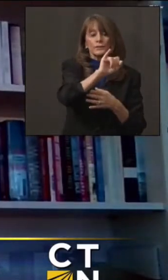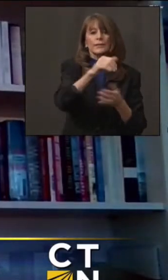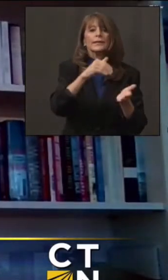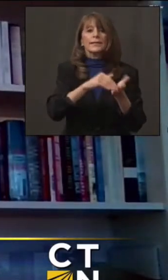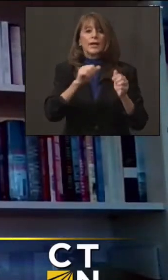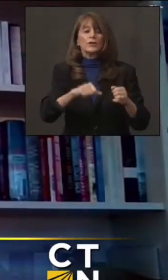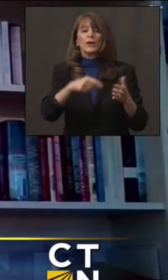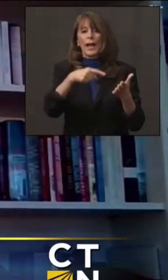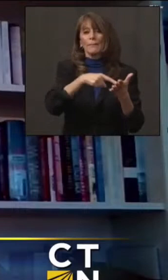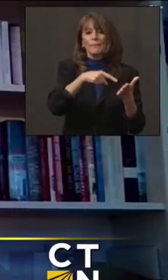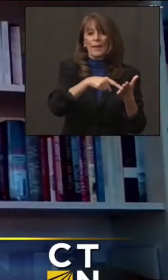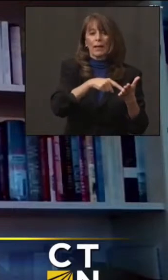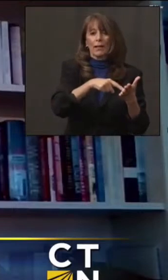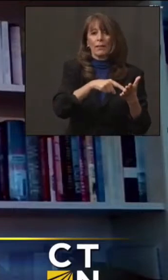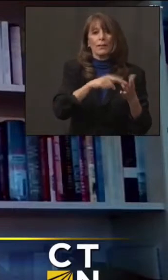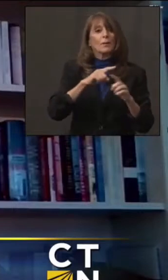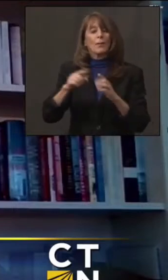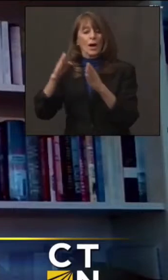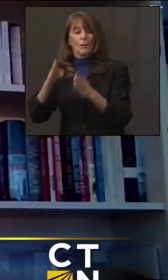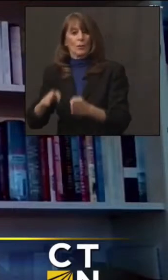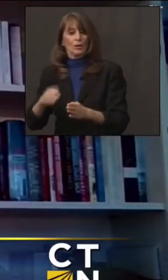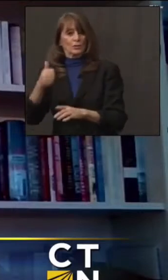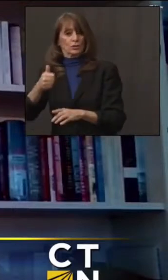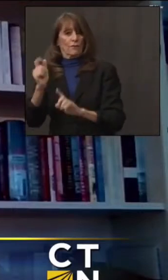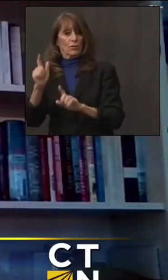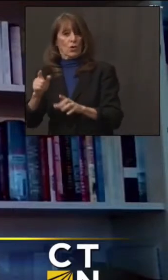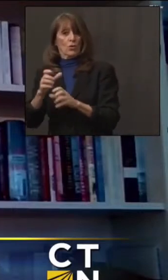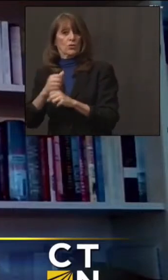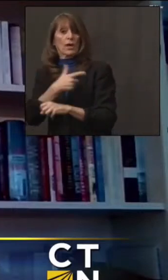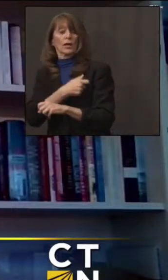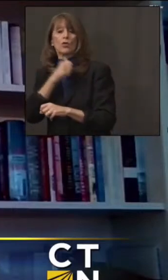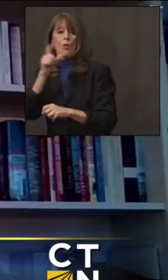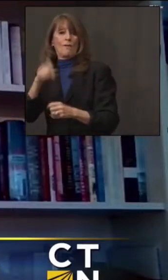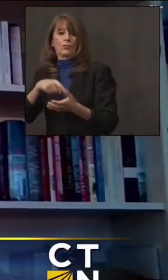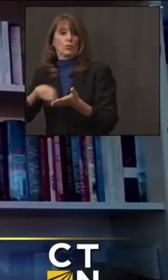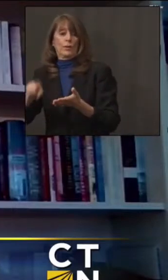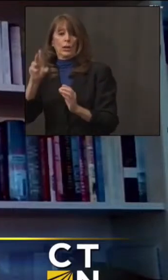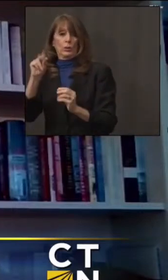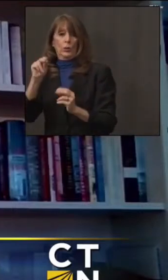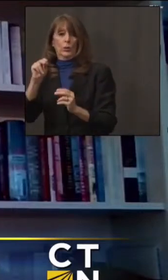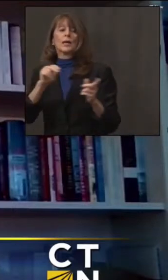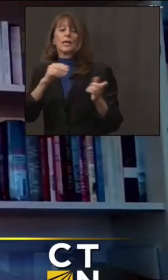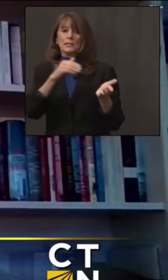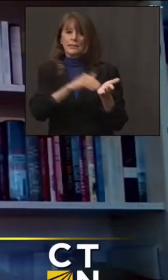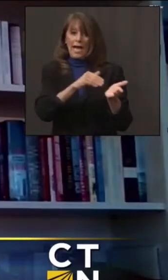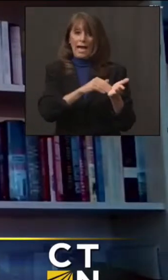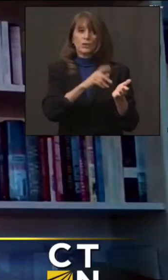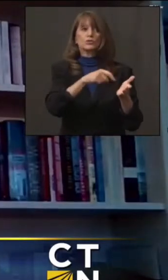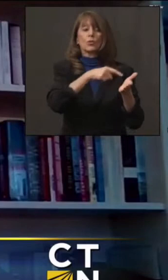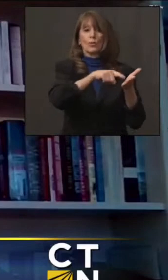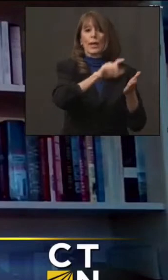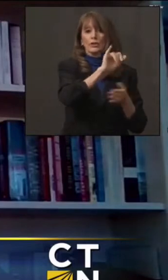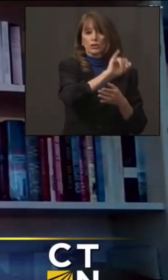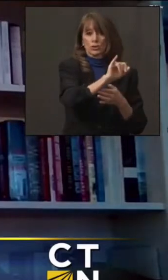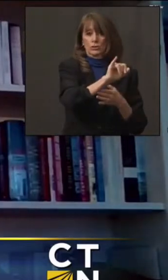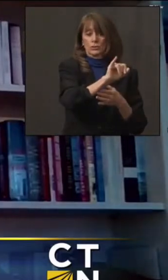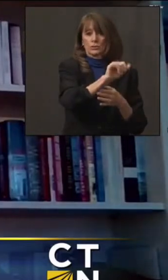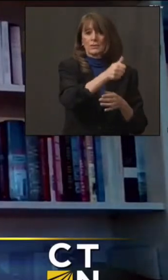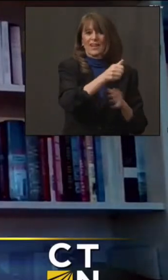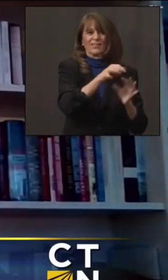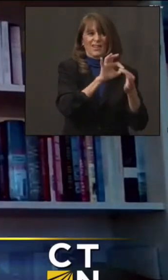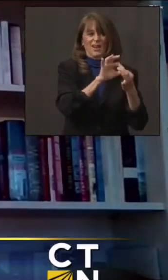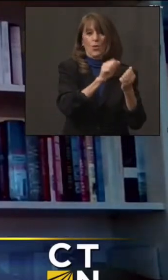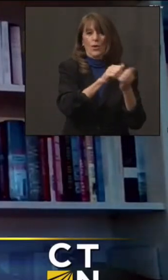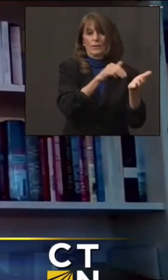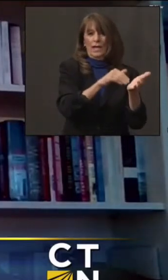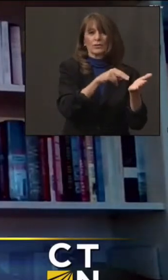for the vaccine itself and for the cost of administration. That reimbursement will also be available for